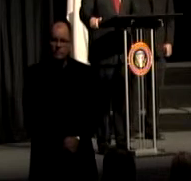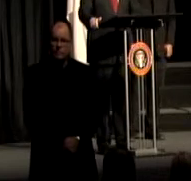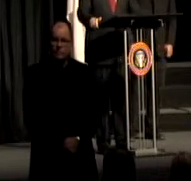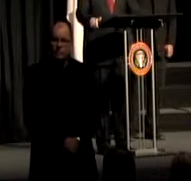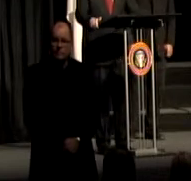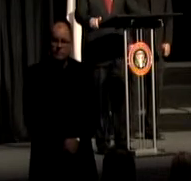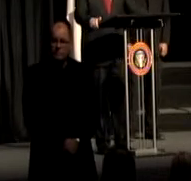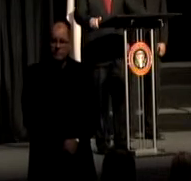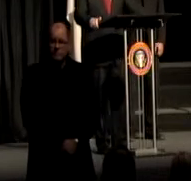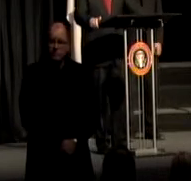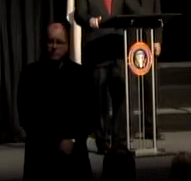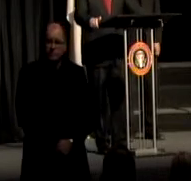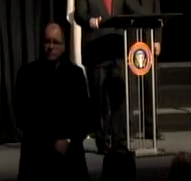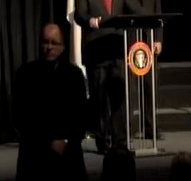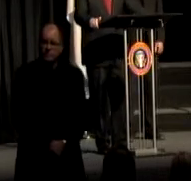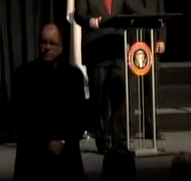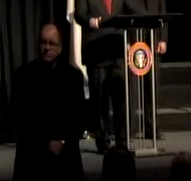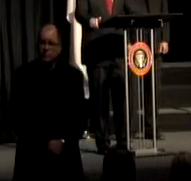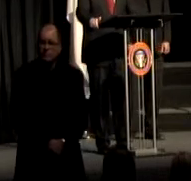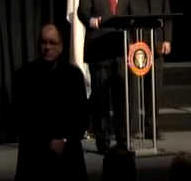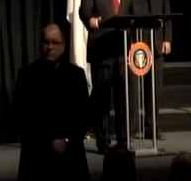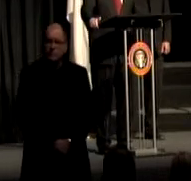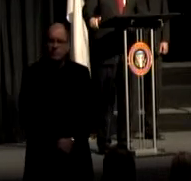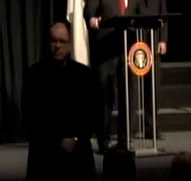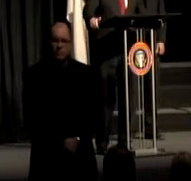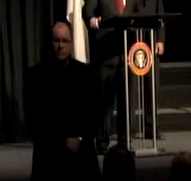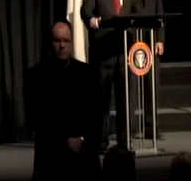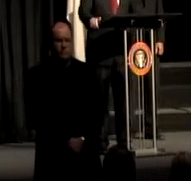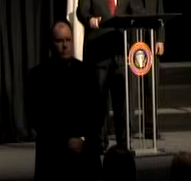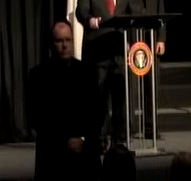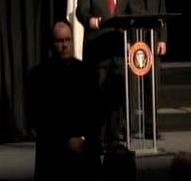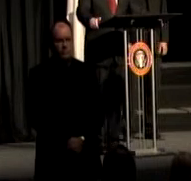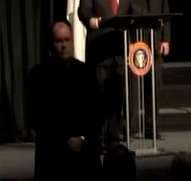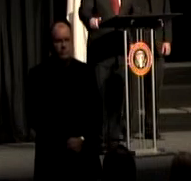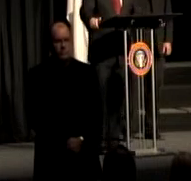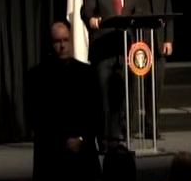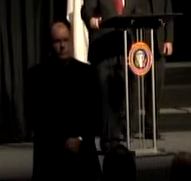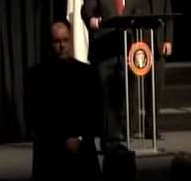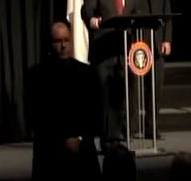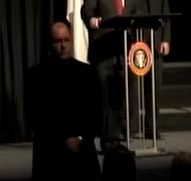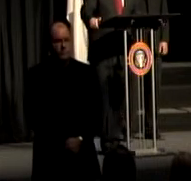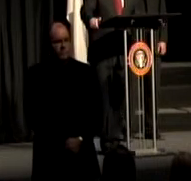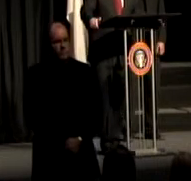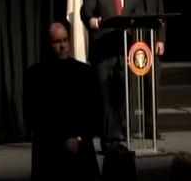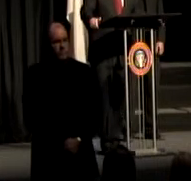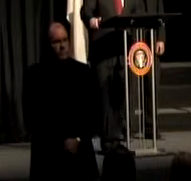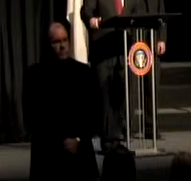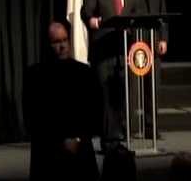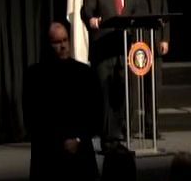people's situations and I can get depressed pretty quick so there's times I can just say thanks